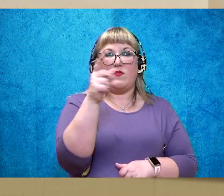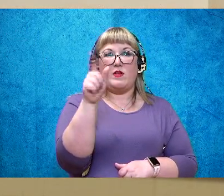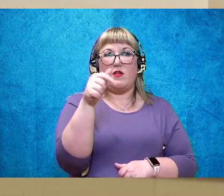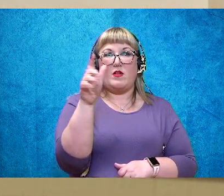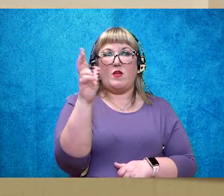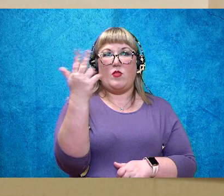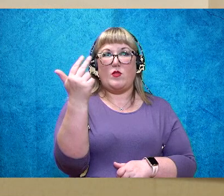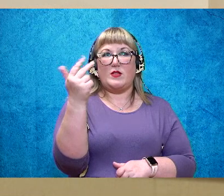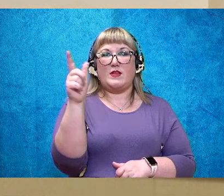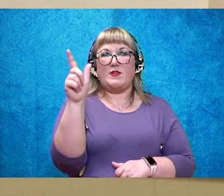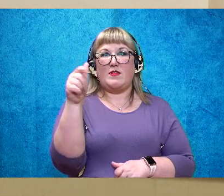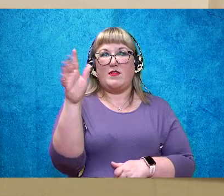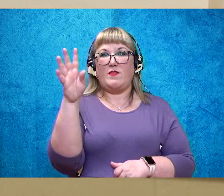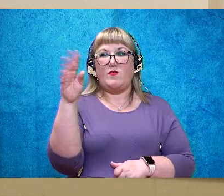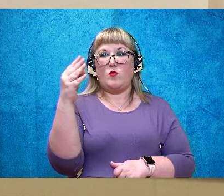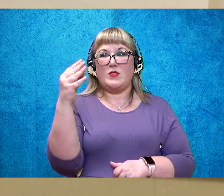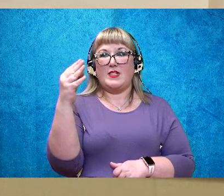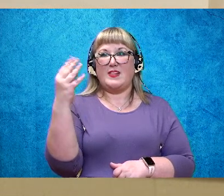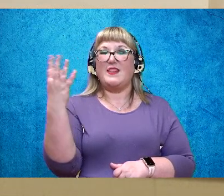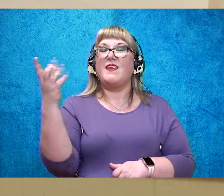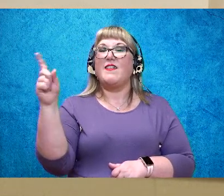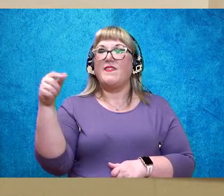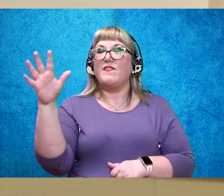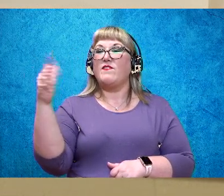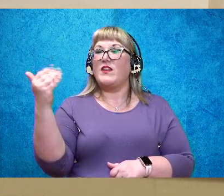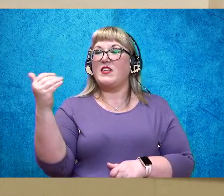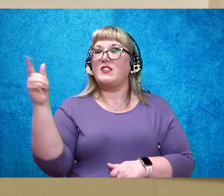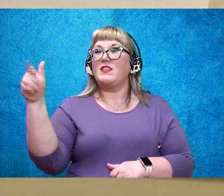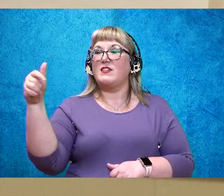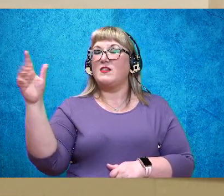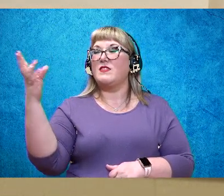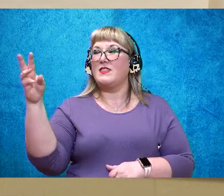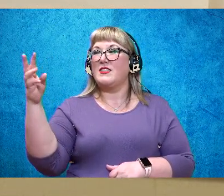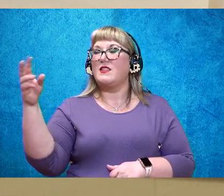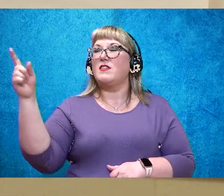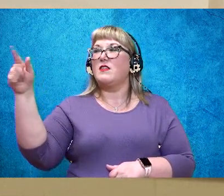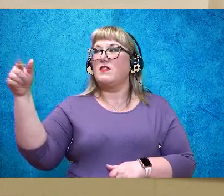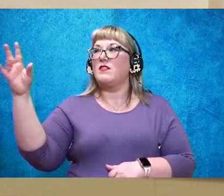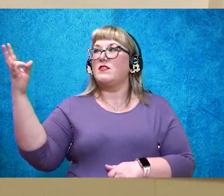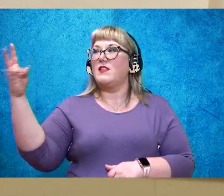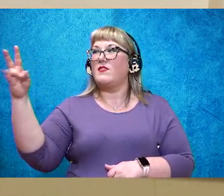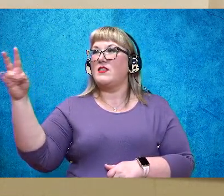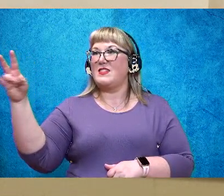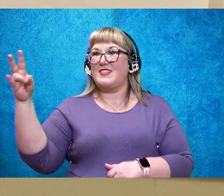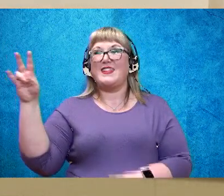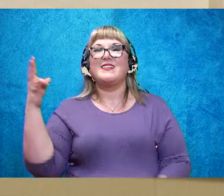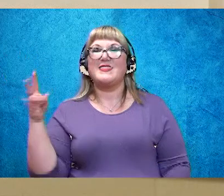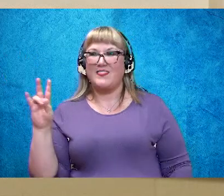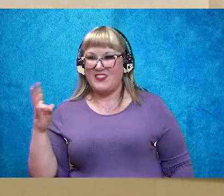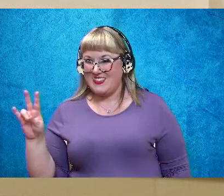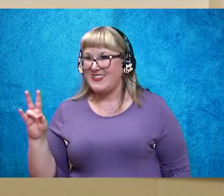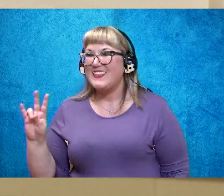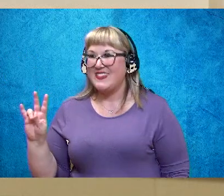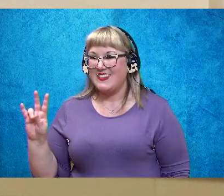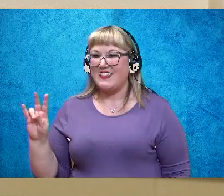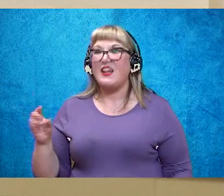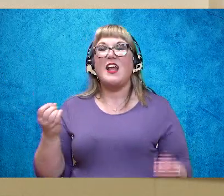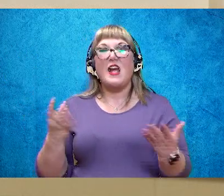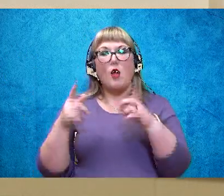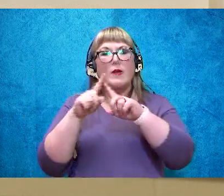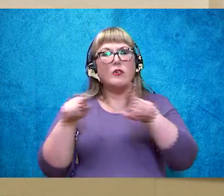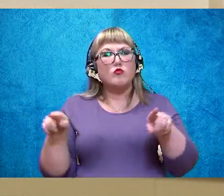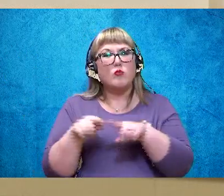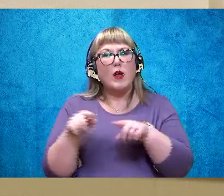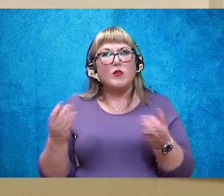12, 13, 14, 15, 16, 17. We have how many